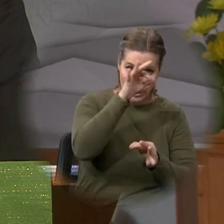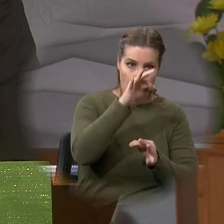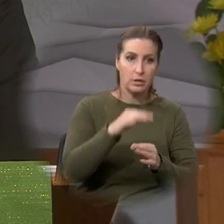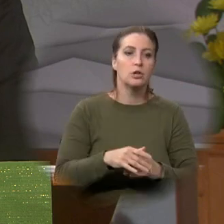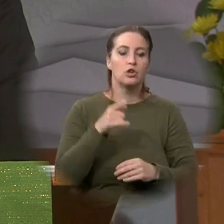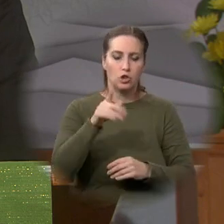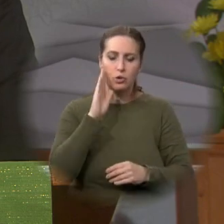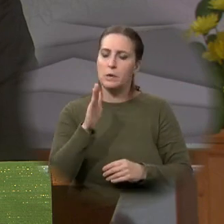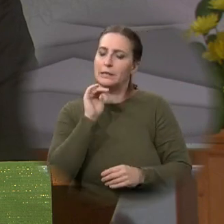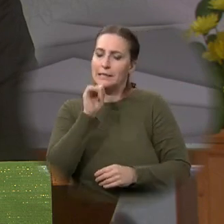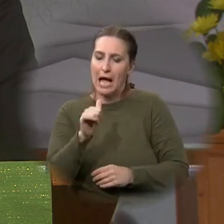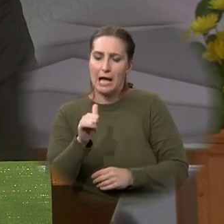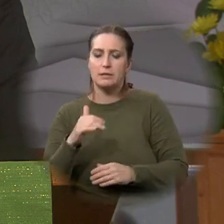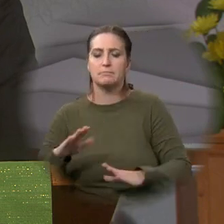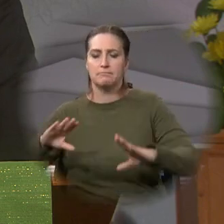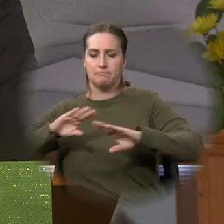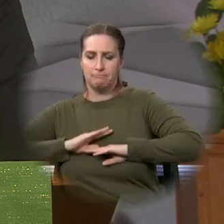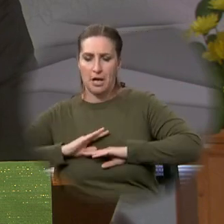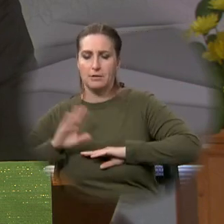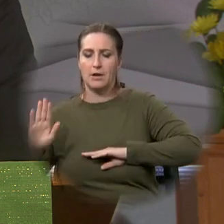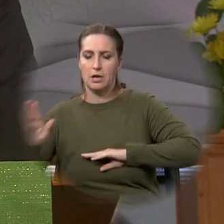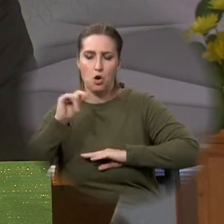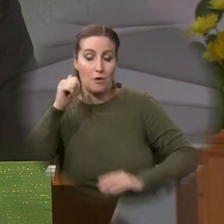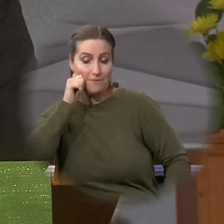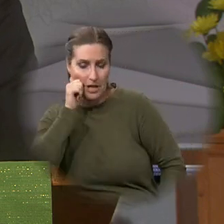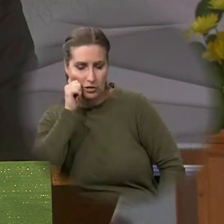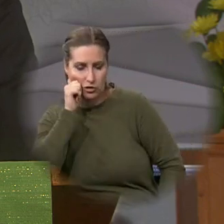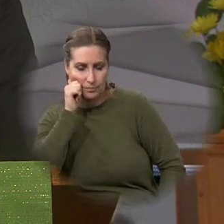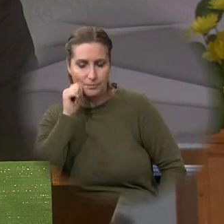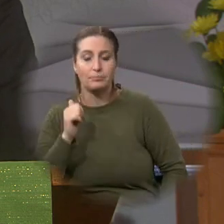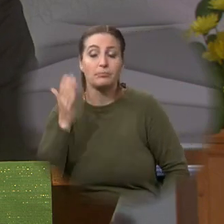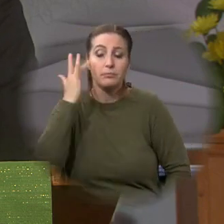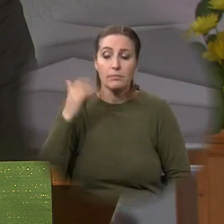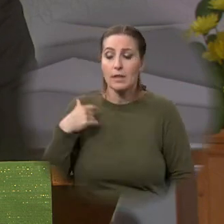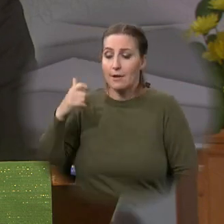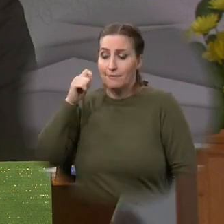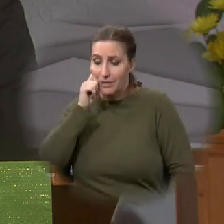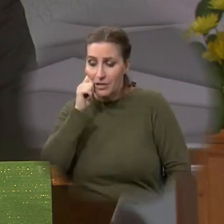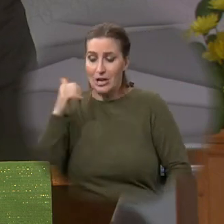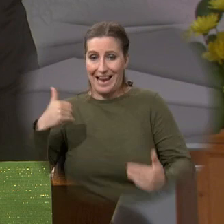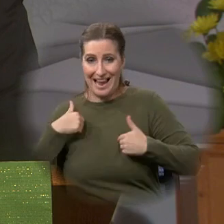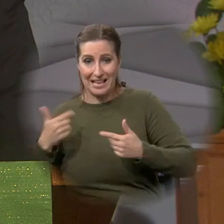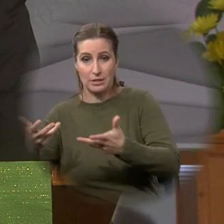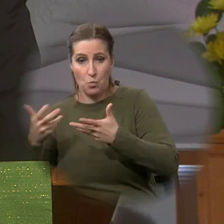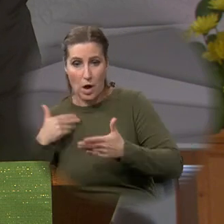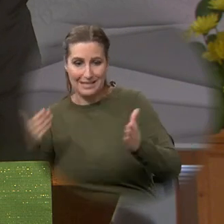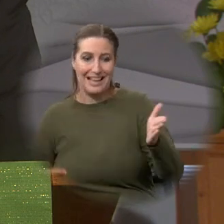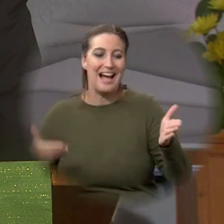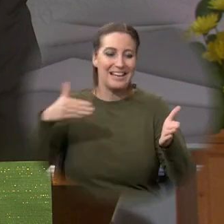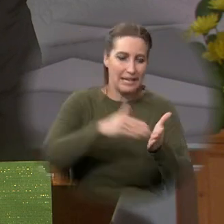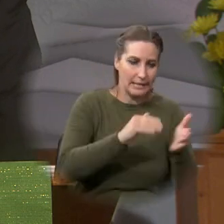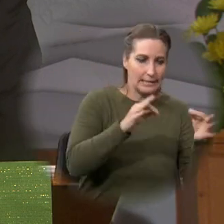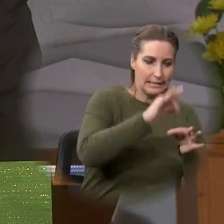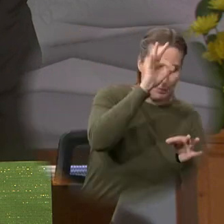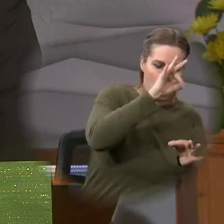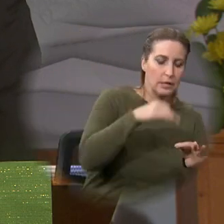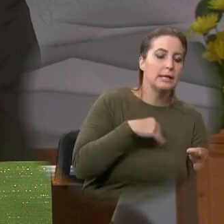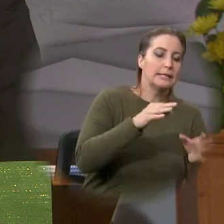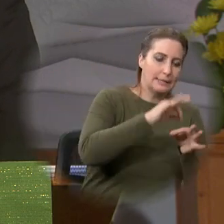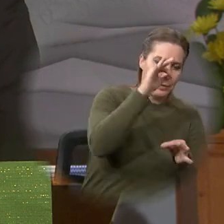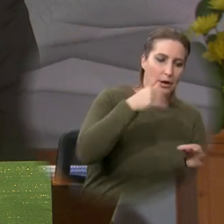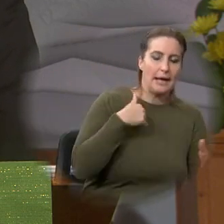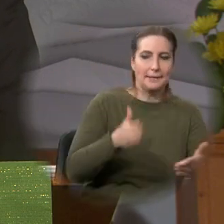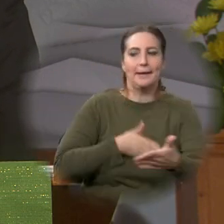you will certainly not gratify the desire of the flesh. For the flesh has desires against the Spirit, and the